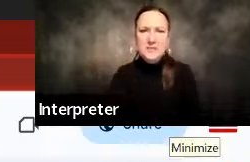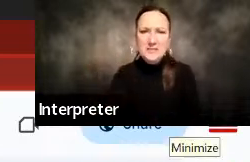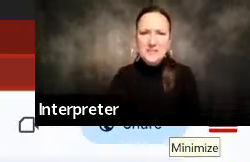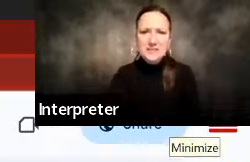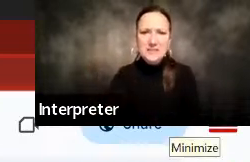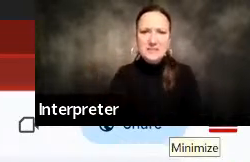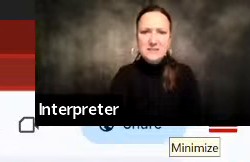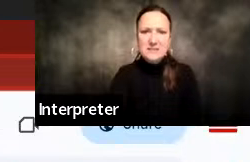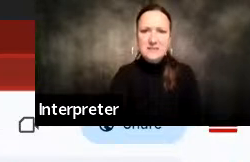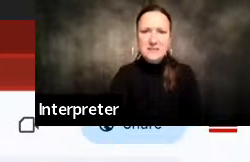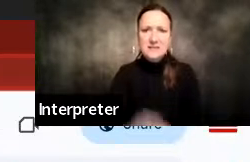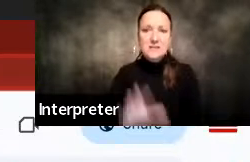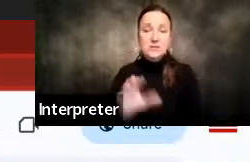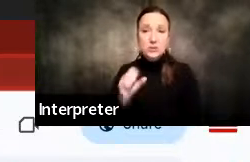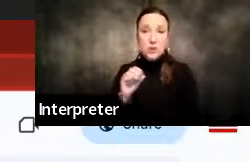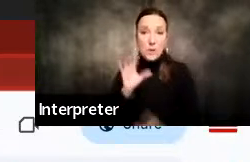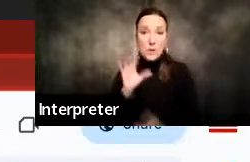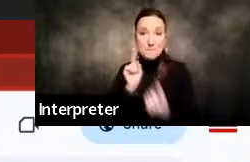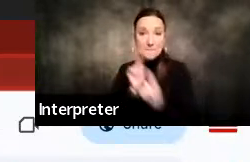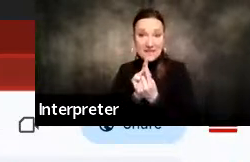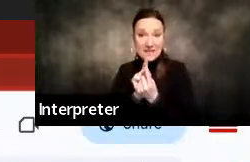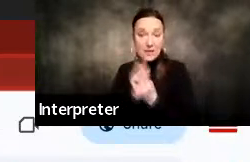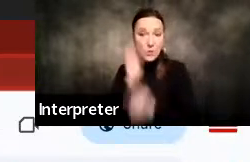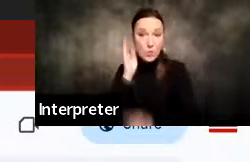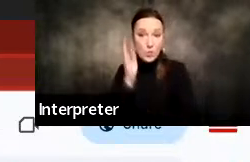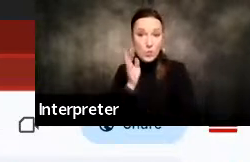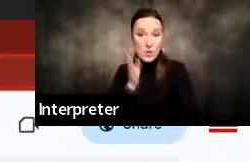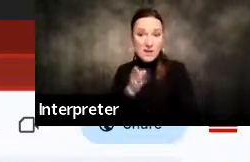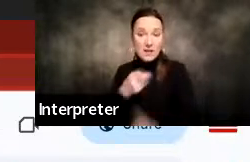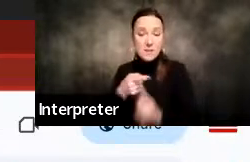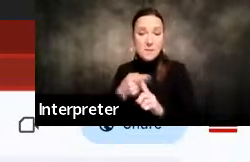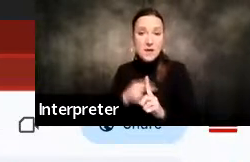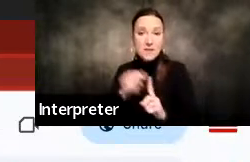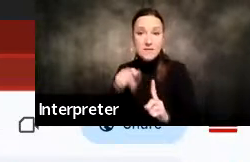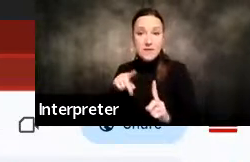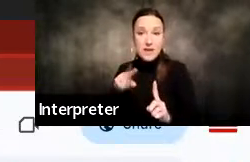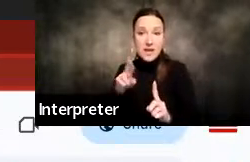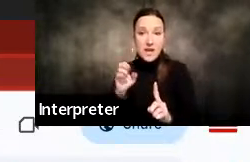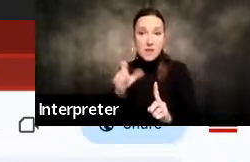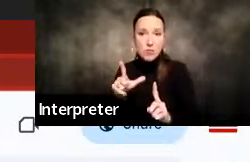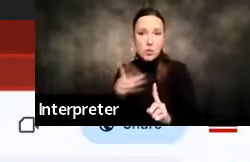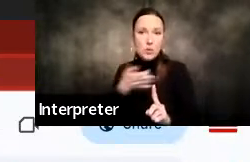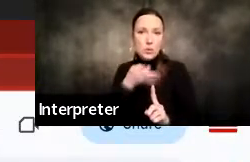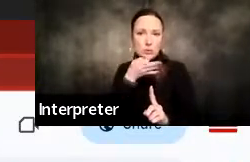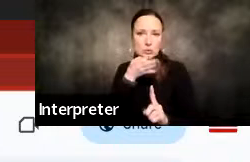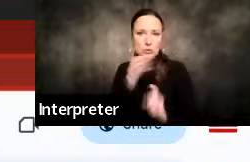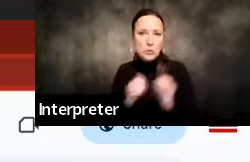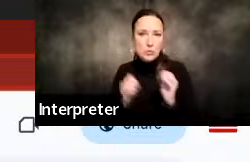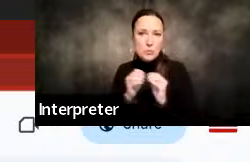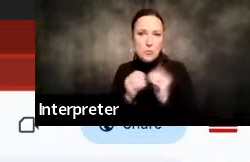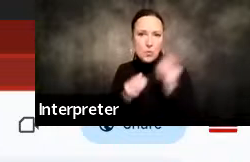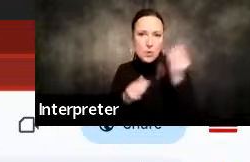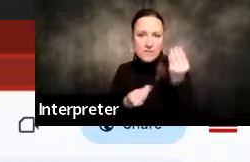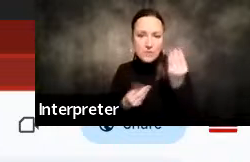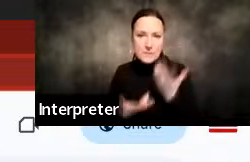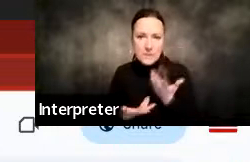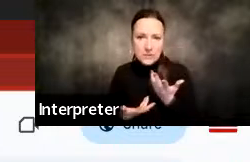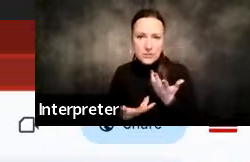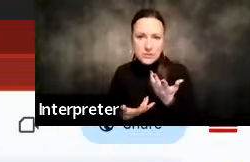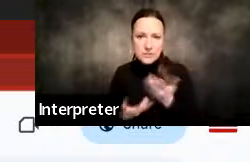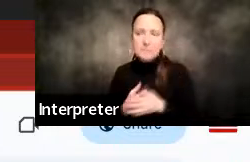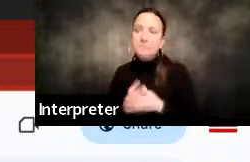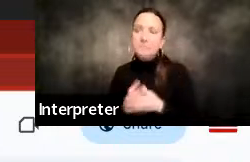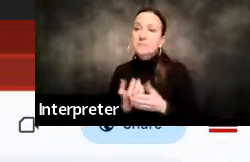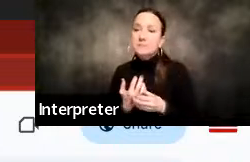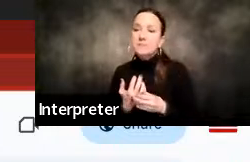And we will be meeting with them in April. So more to come on that as well. As